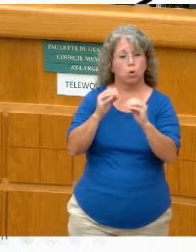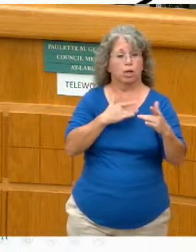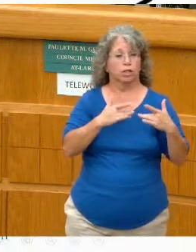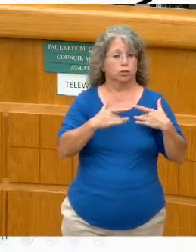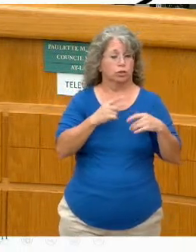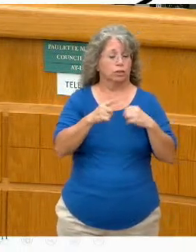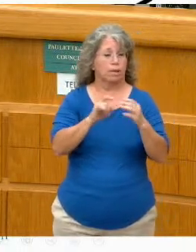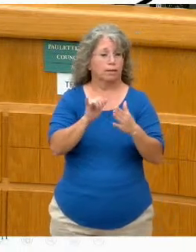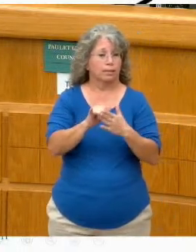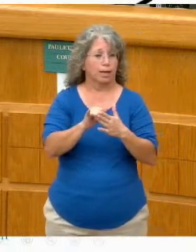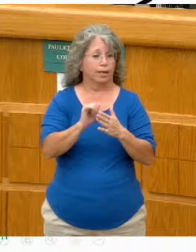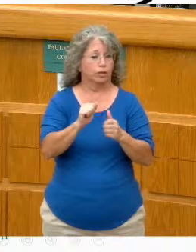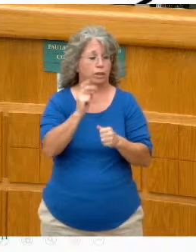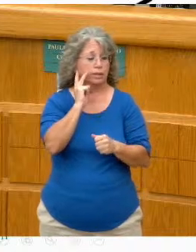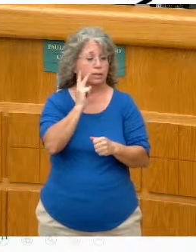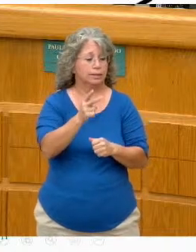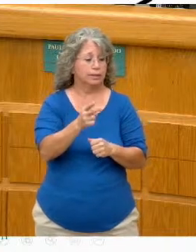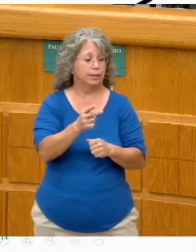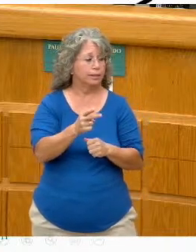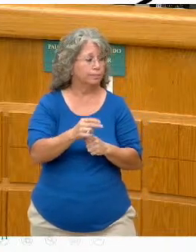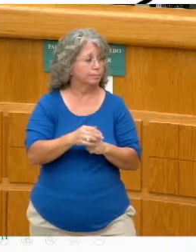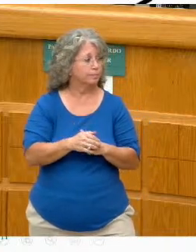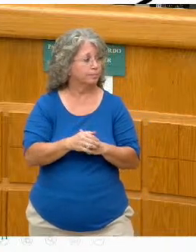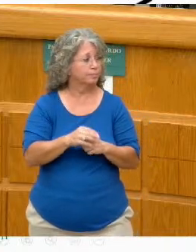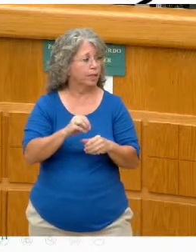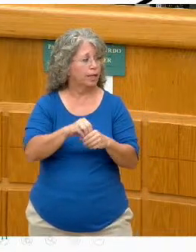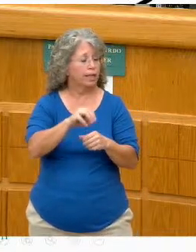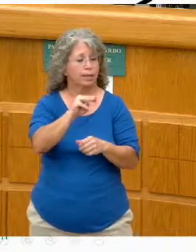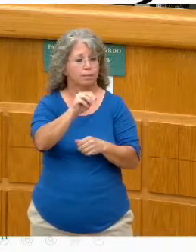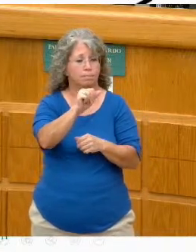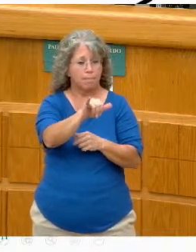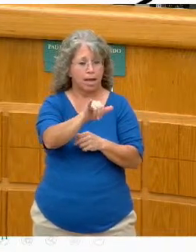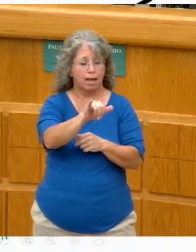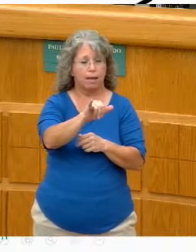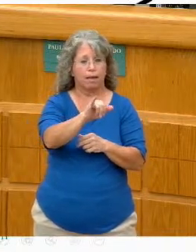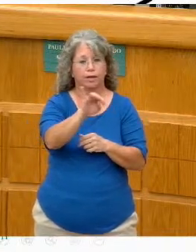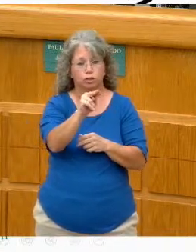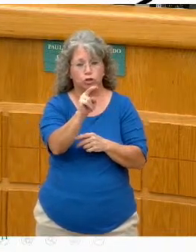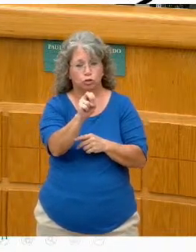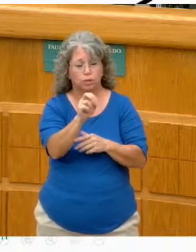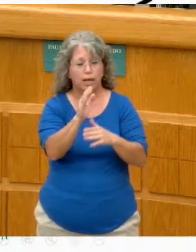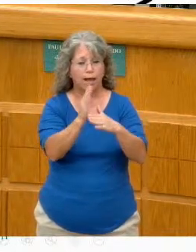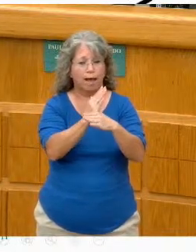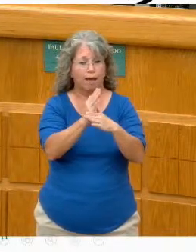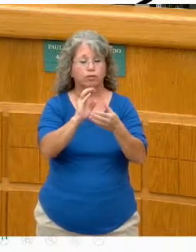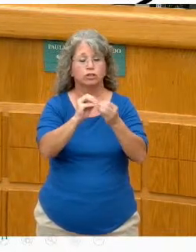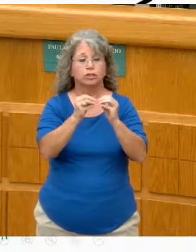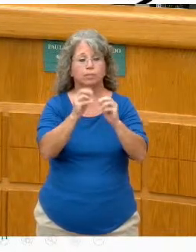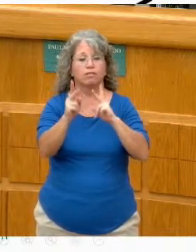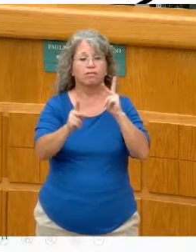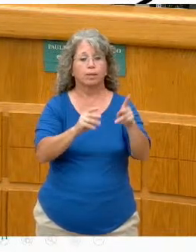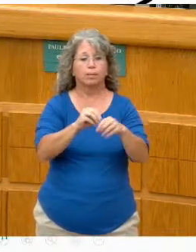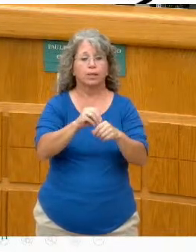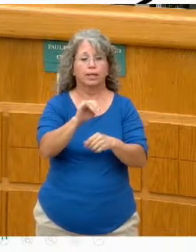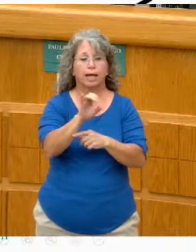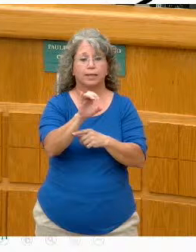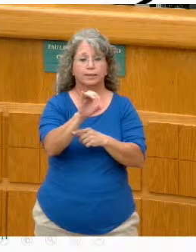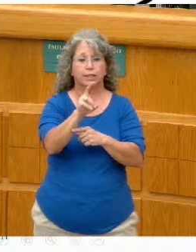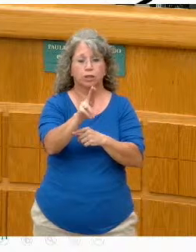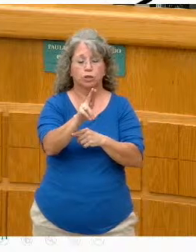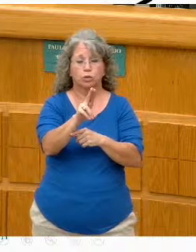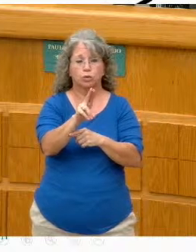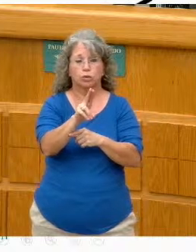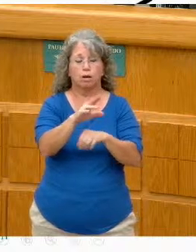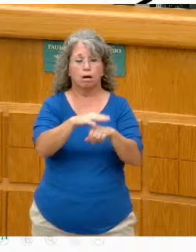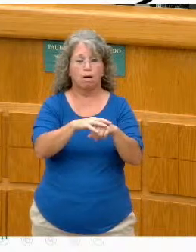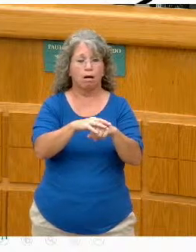you can see over here in May and June, you can see the average number of people that were in the ICU on any one day